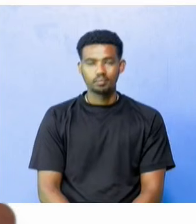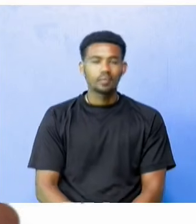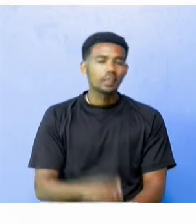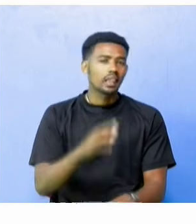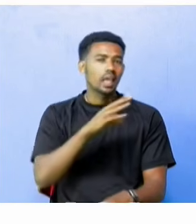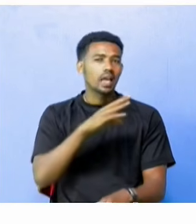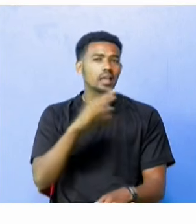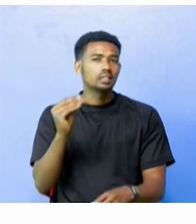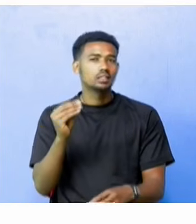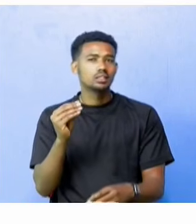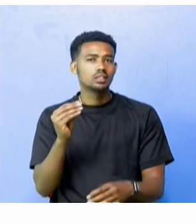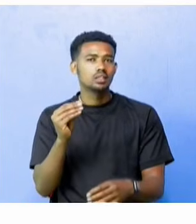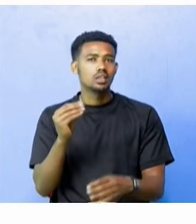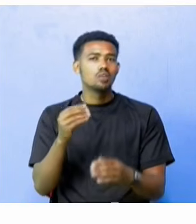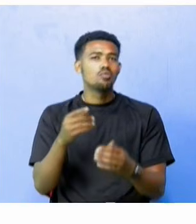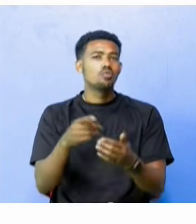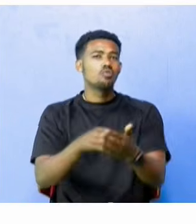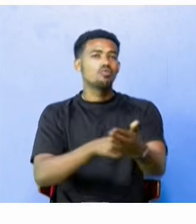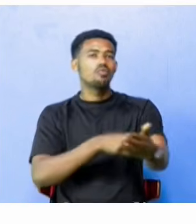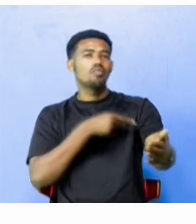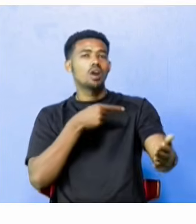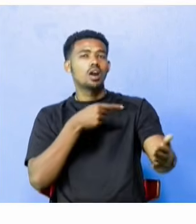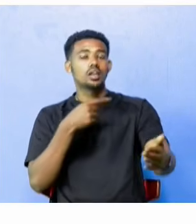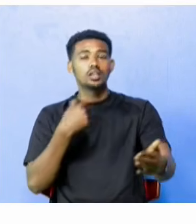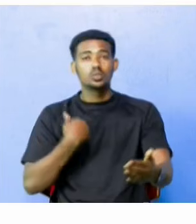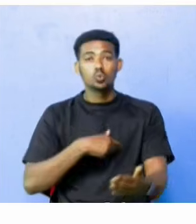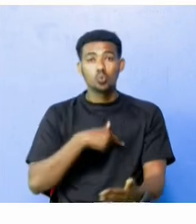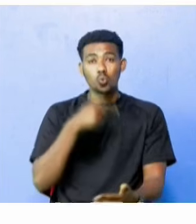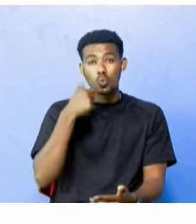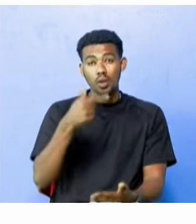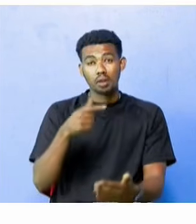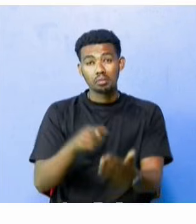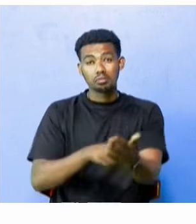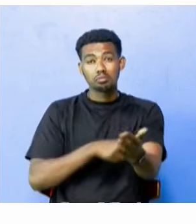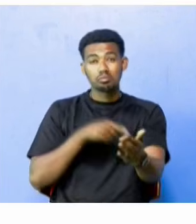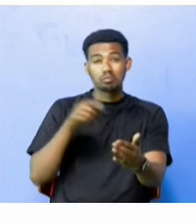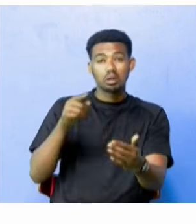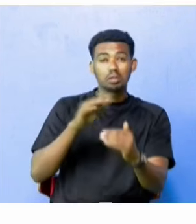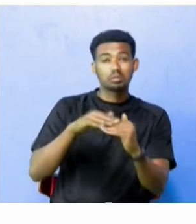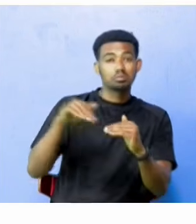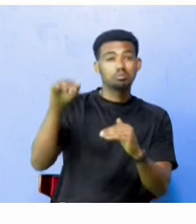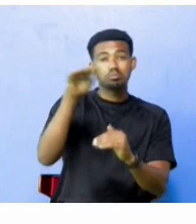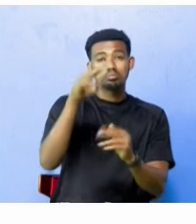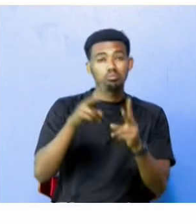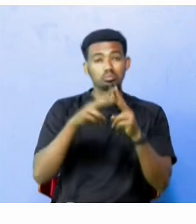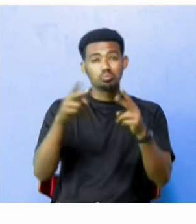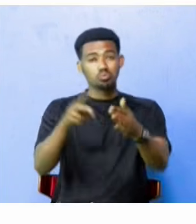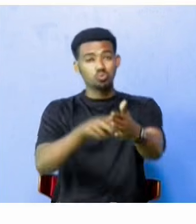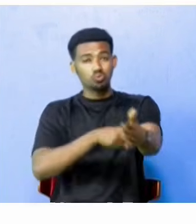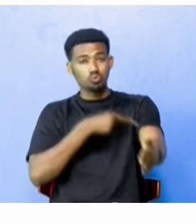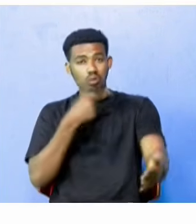And for far, we say what? Farther, far,